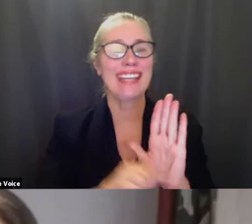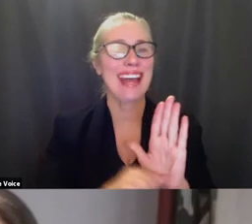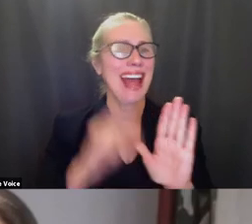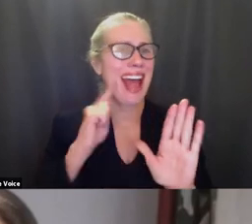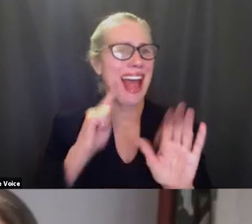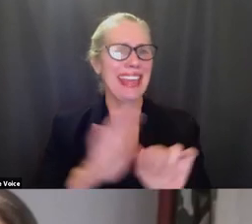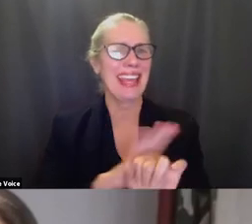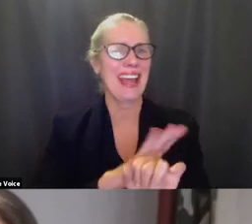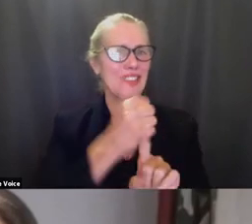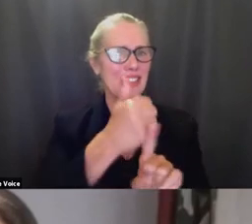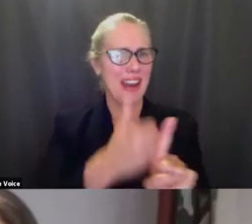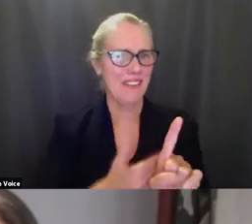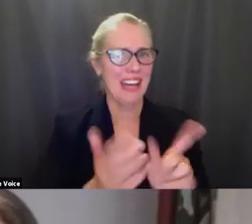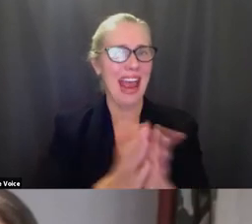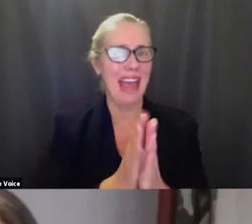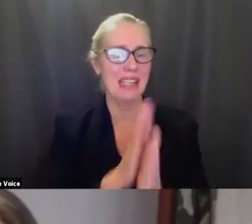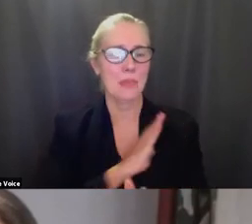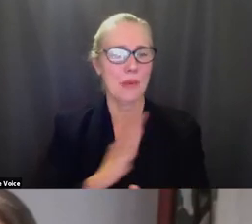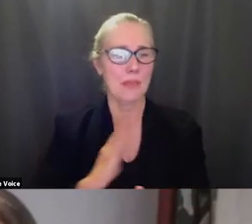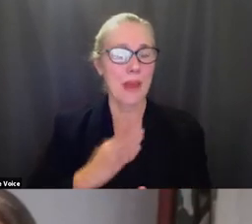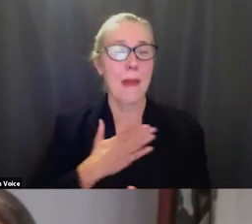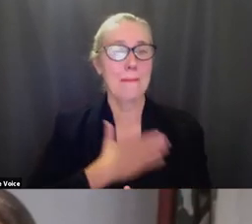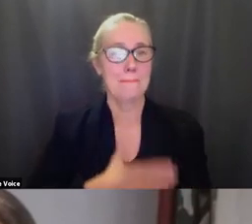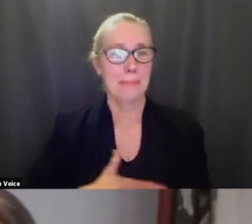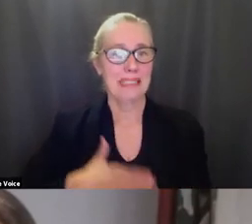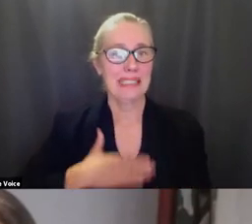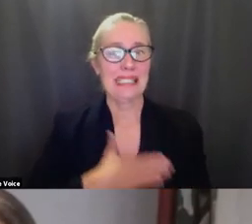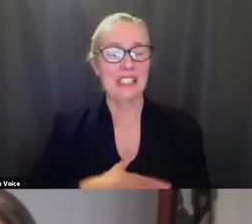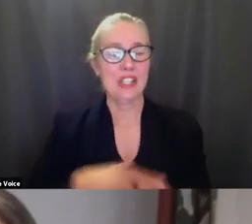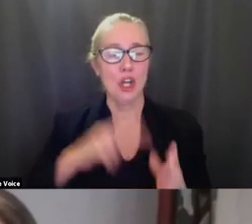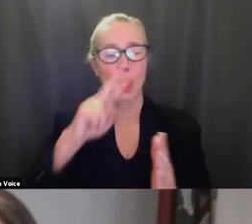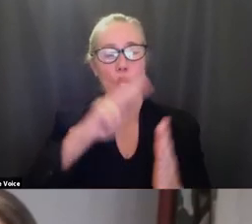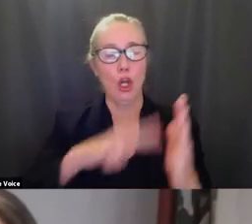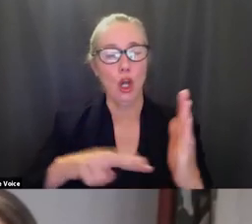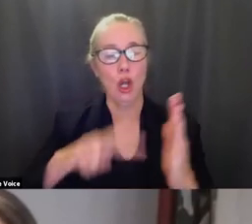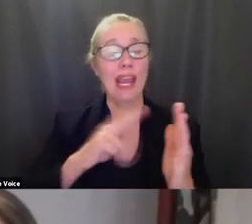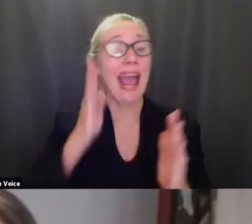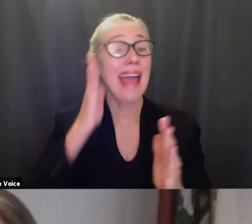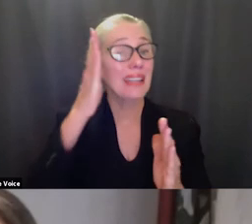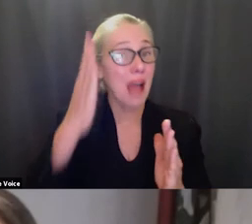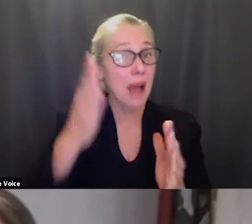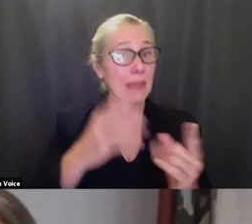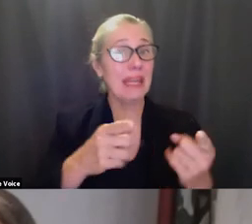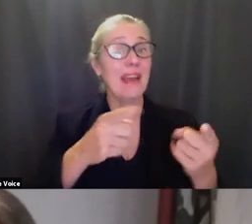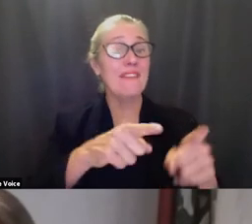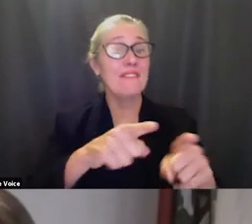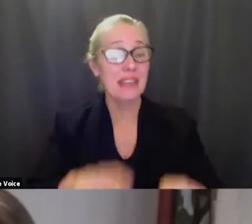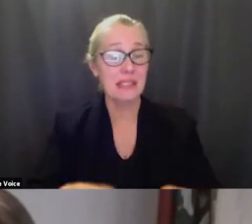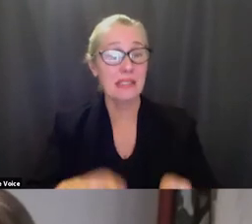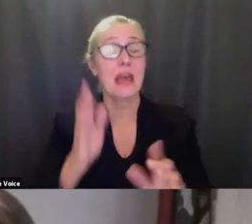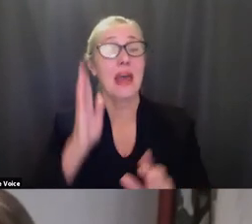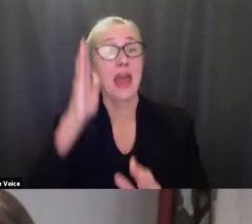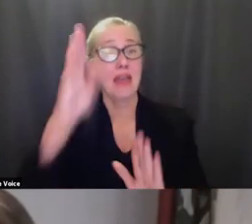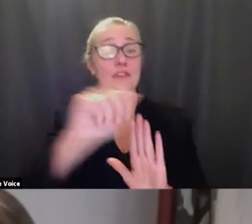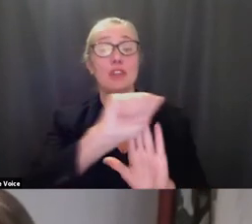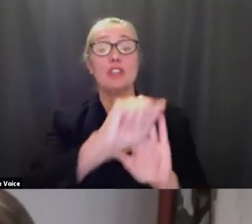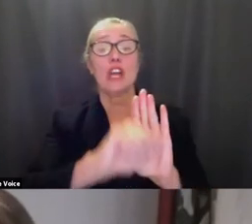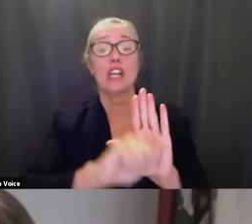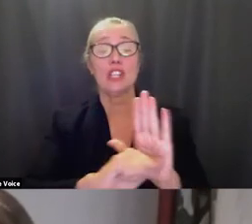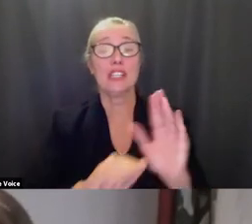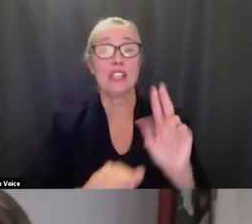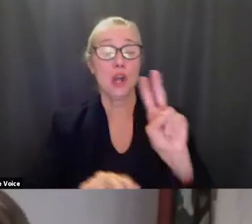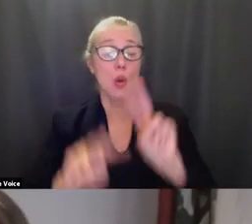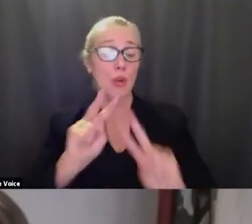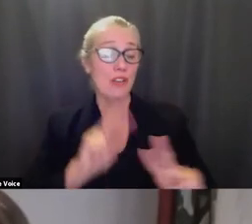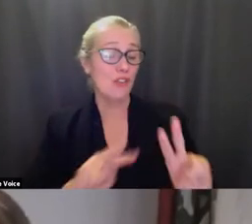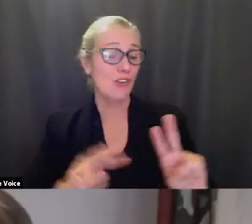everything i'd like to ask board members to please um take a look at coming events and future agenda items and as you review them and if you